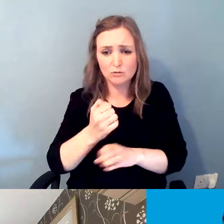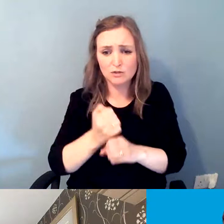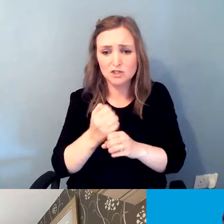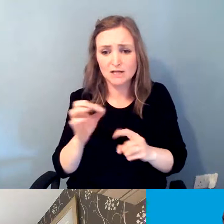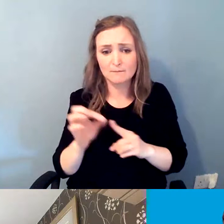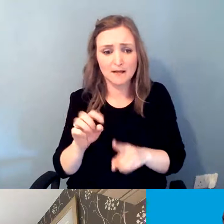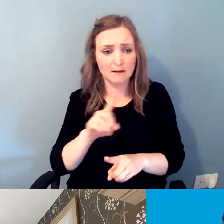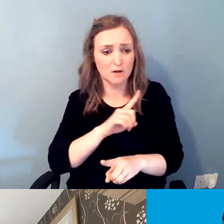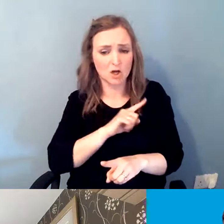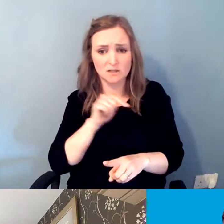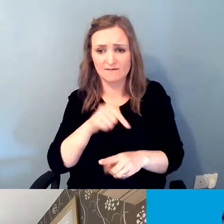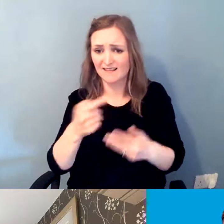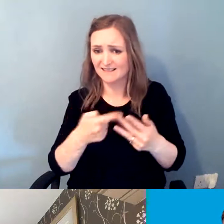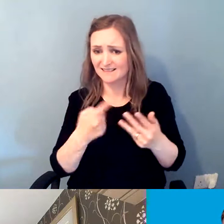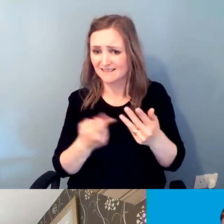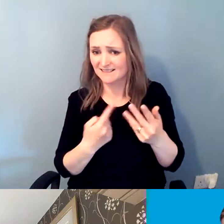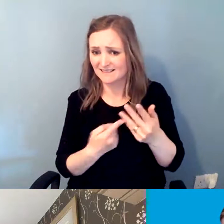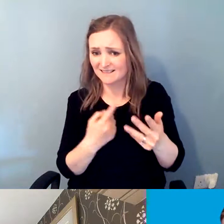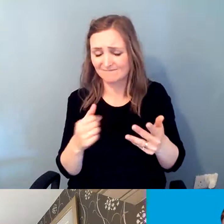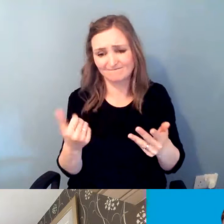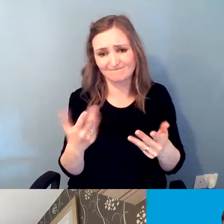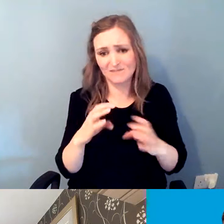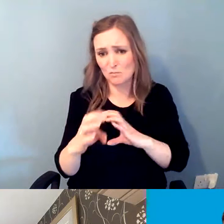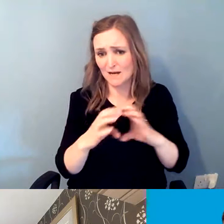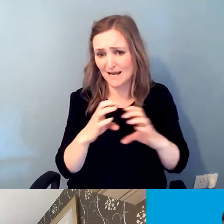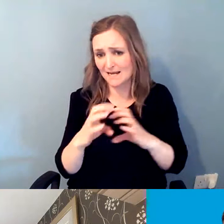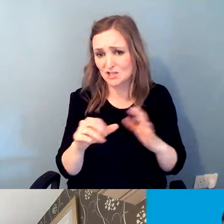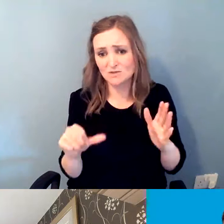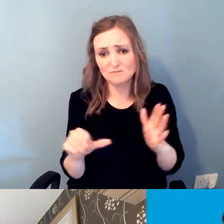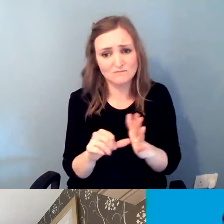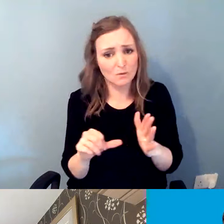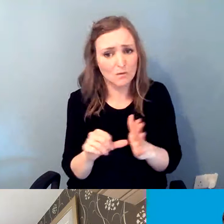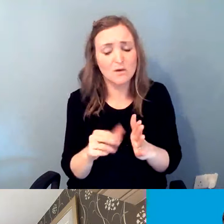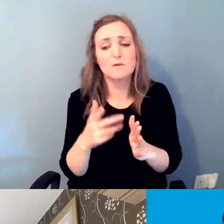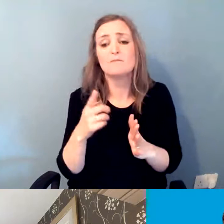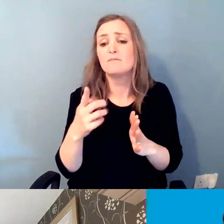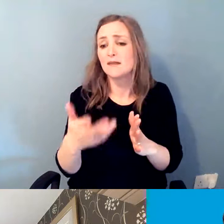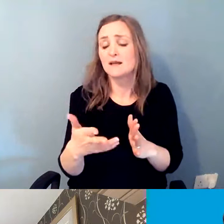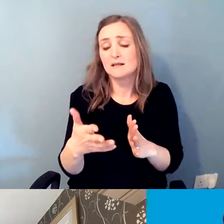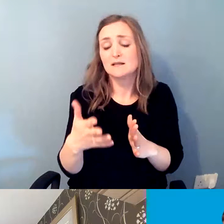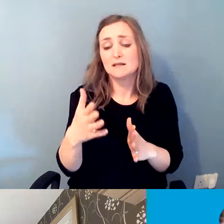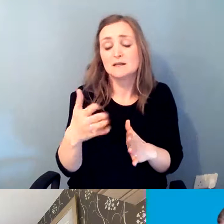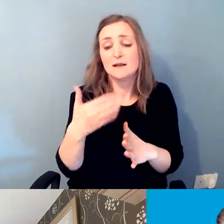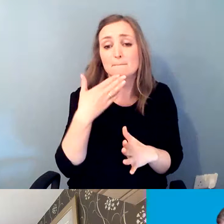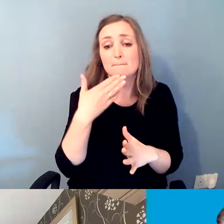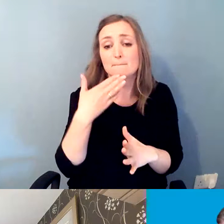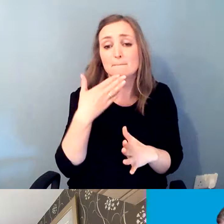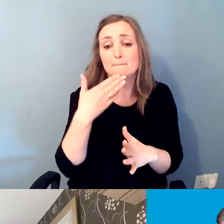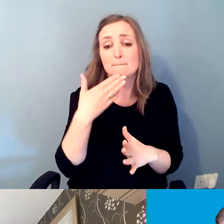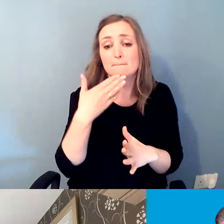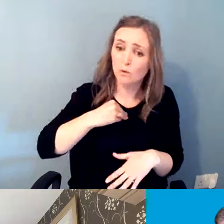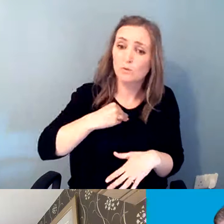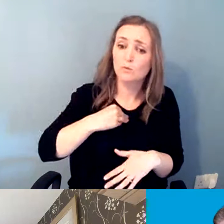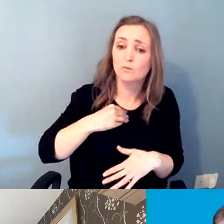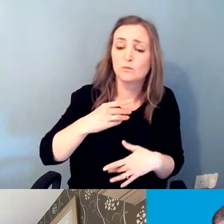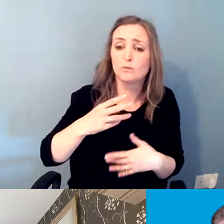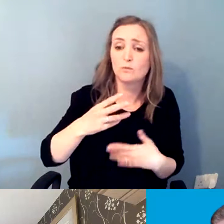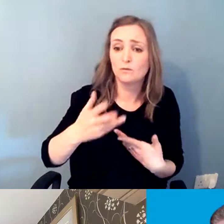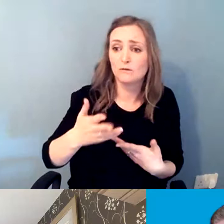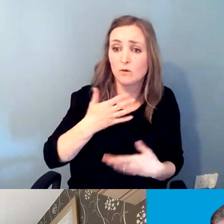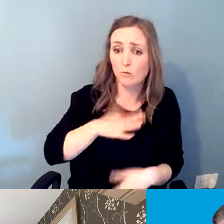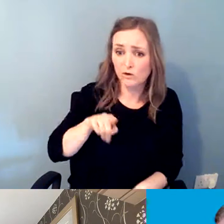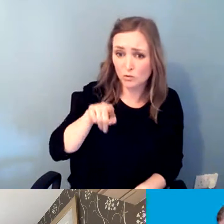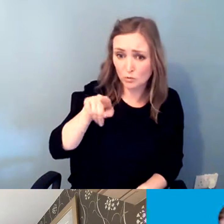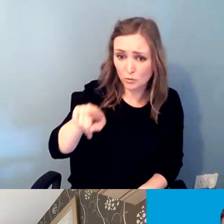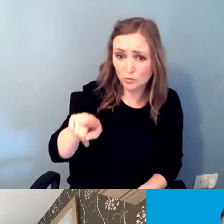these issues, then please bring them to our attention. You know, we do want to be able to allow these people to